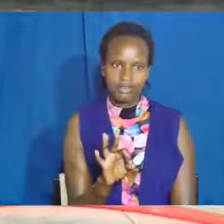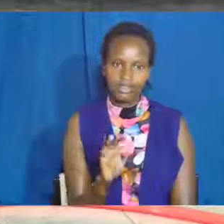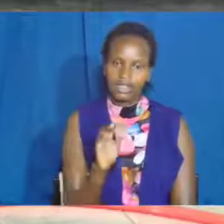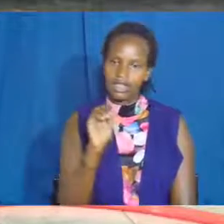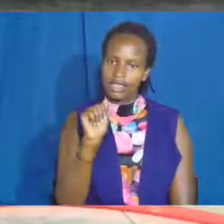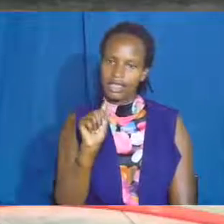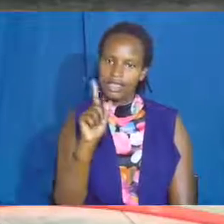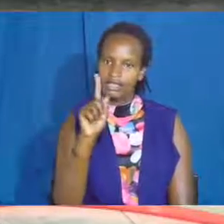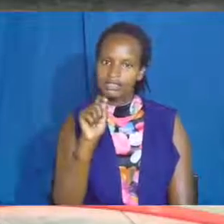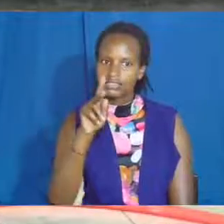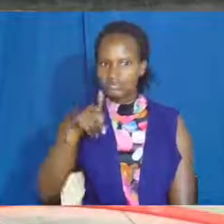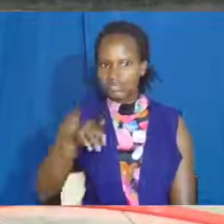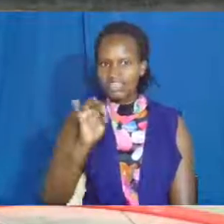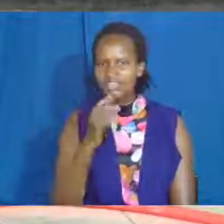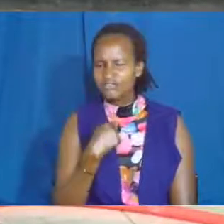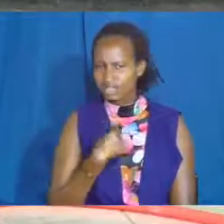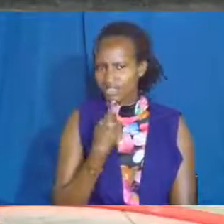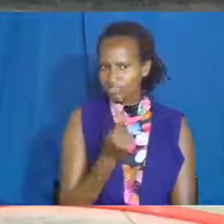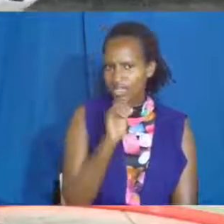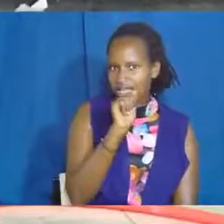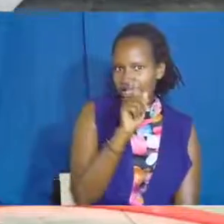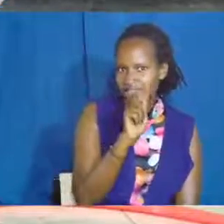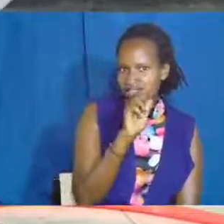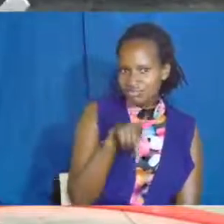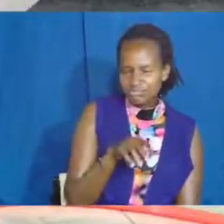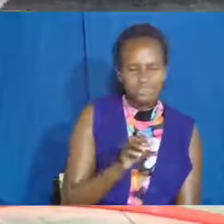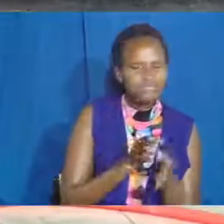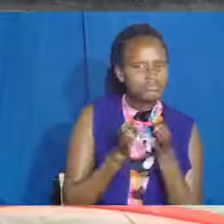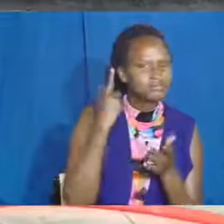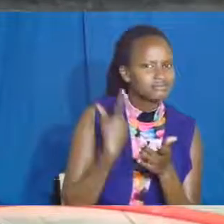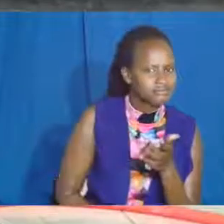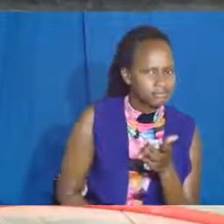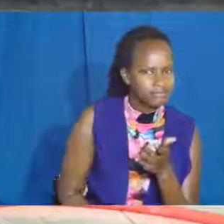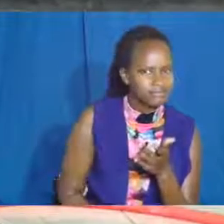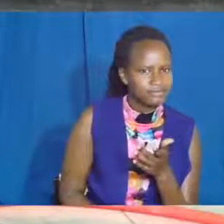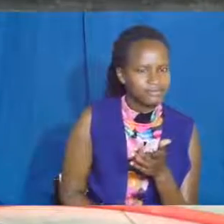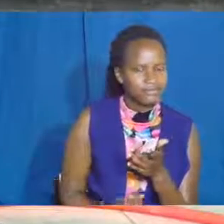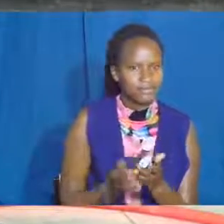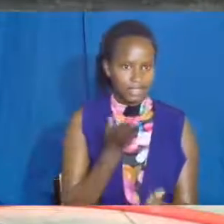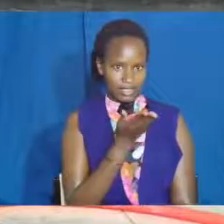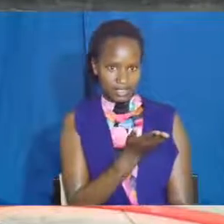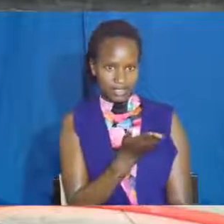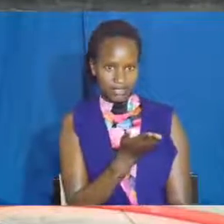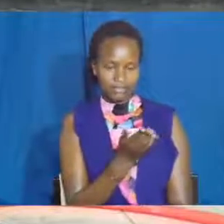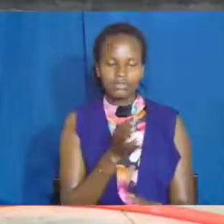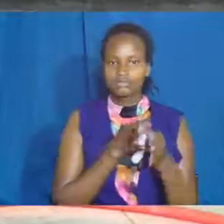ATP. If I say ATP, most of you can ask yourself, what is ATP? It is